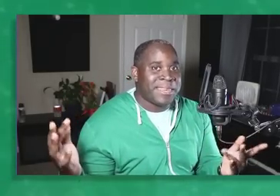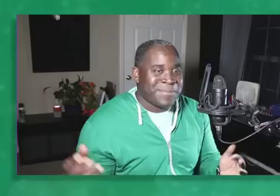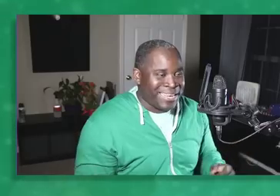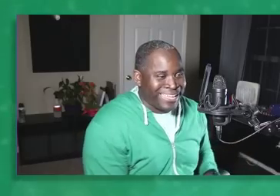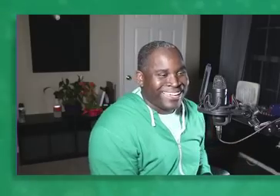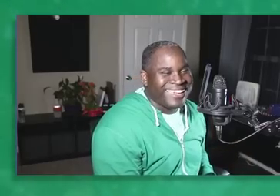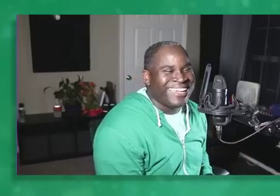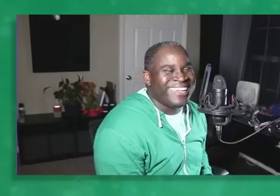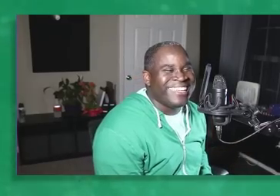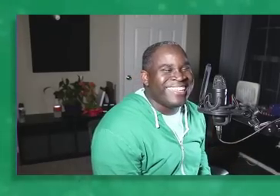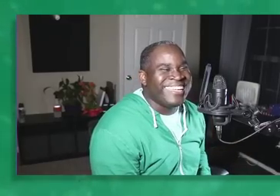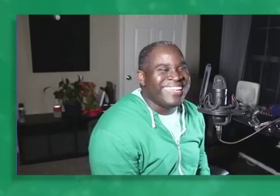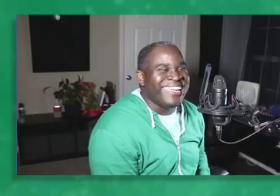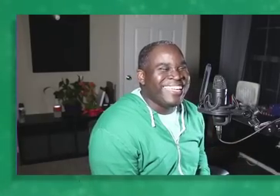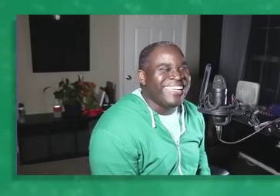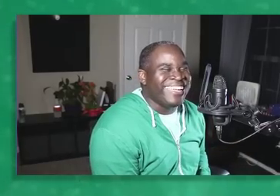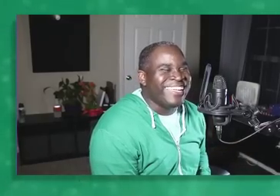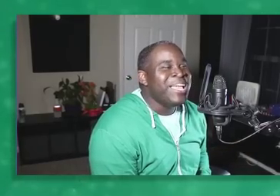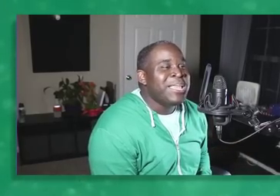many, many, many.